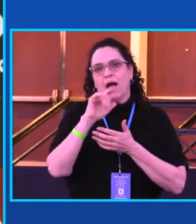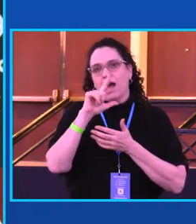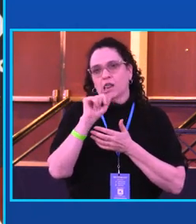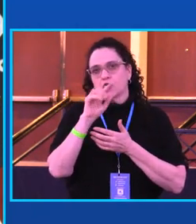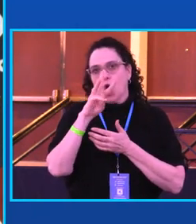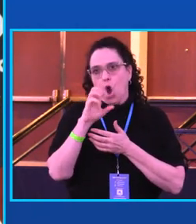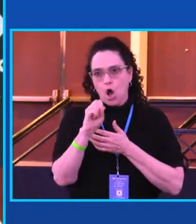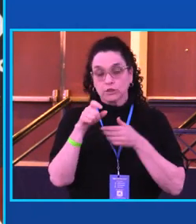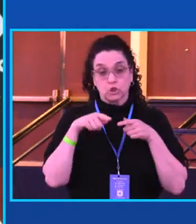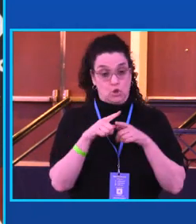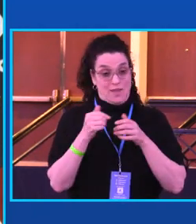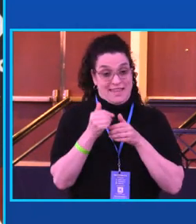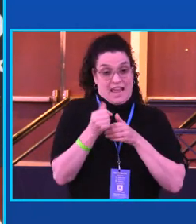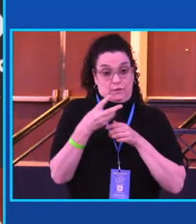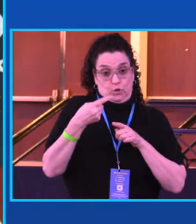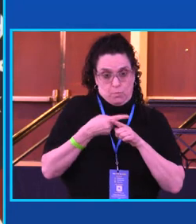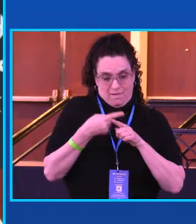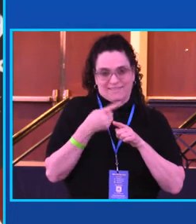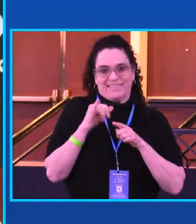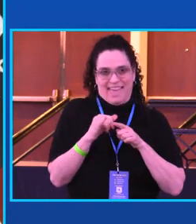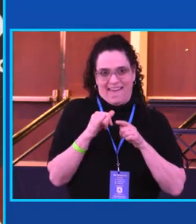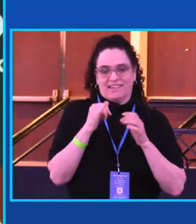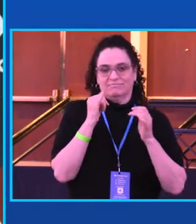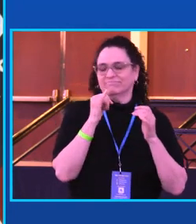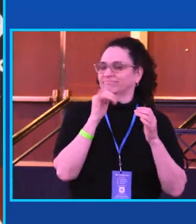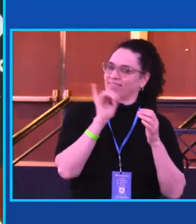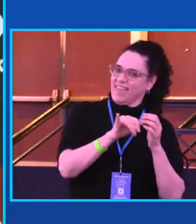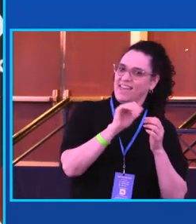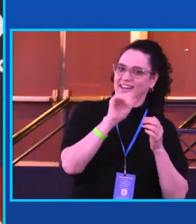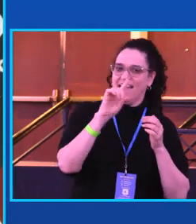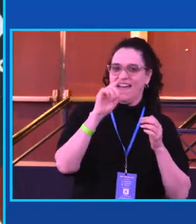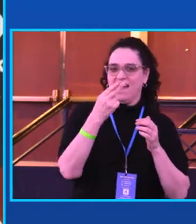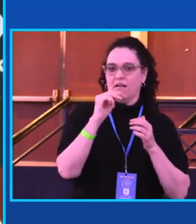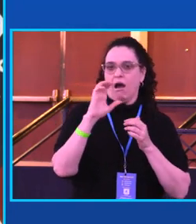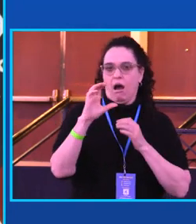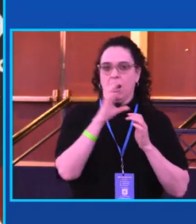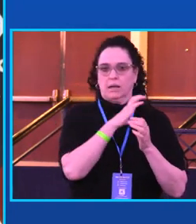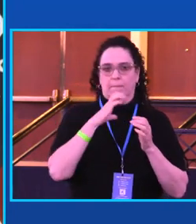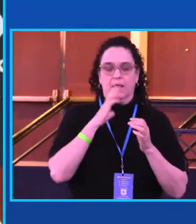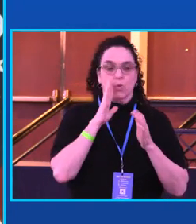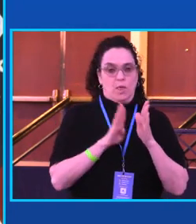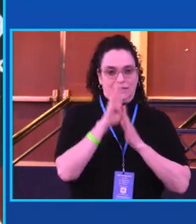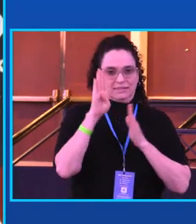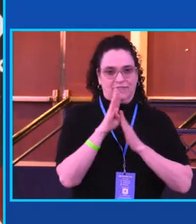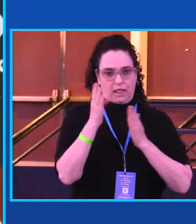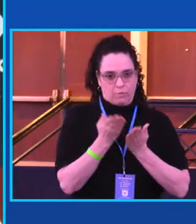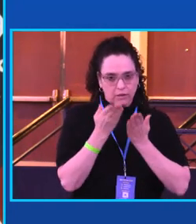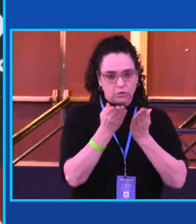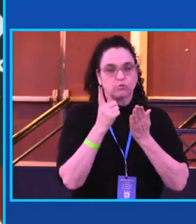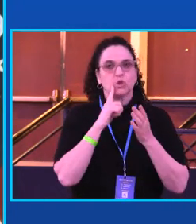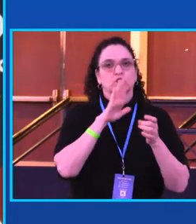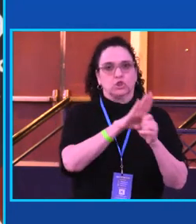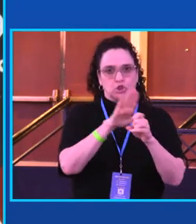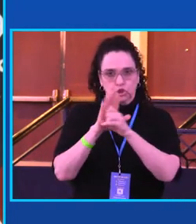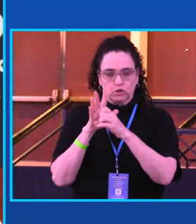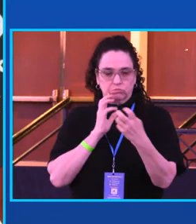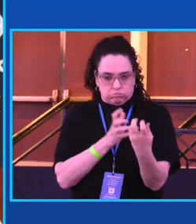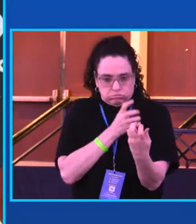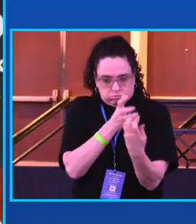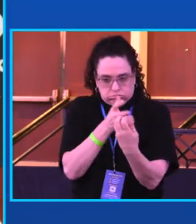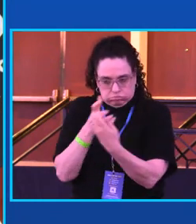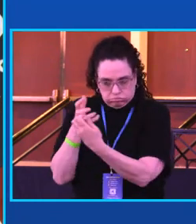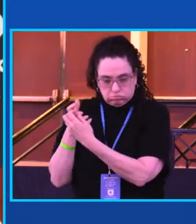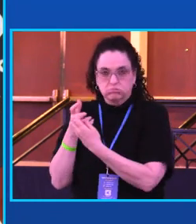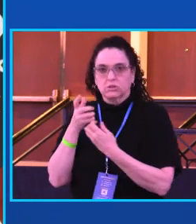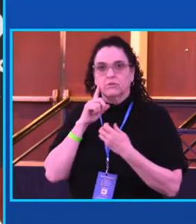months, this ad hoc committee will develop recommendations to ensure alignment between the charter and bylaws in time for